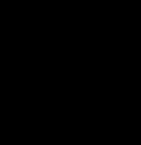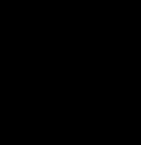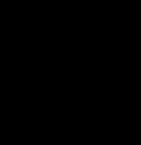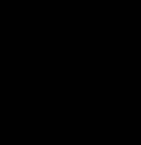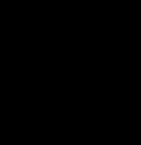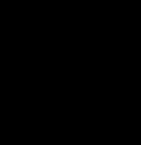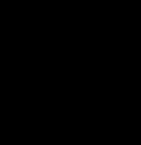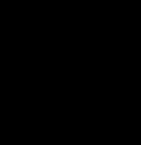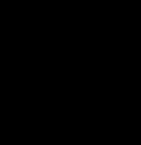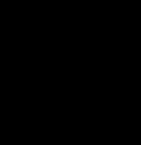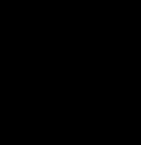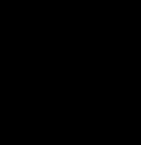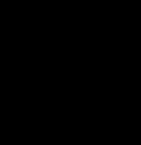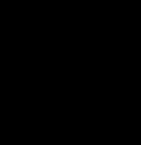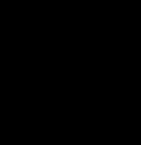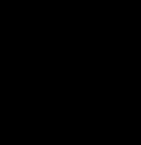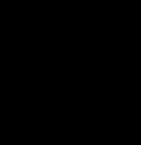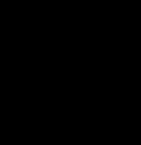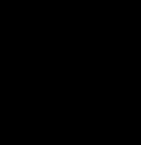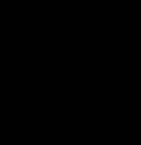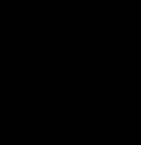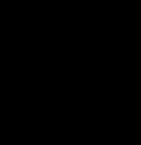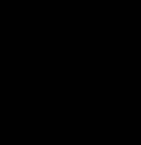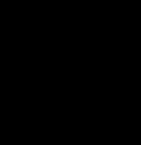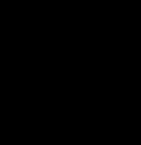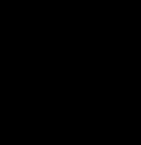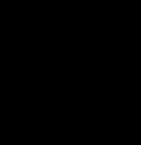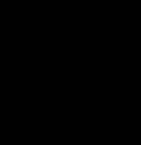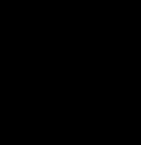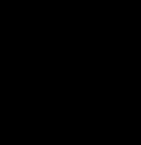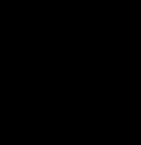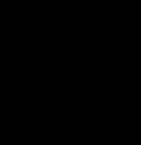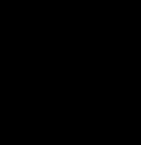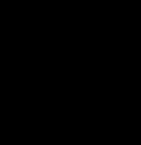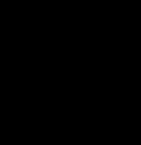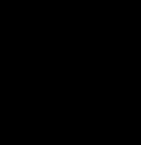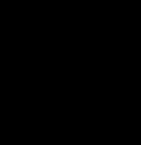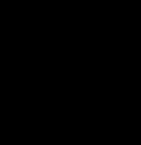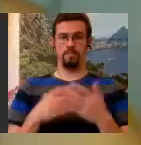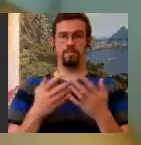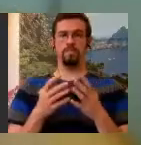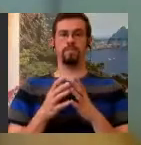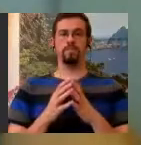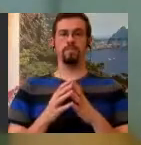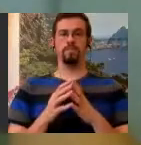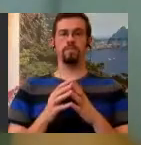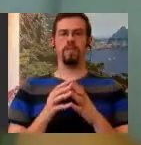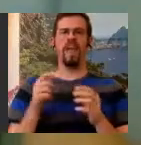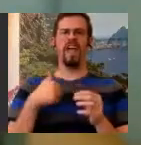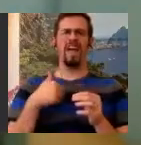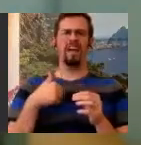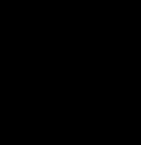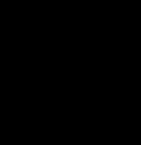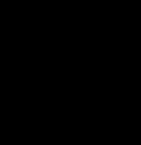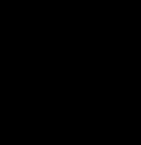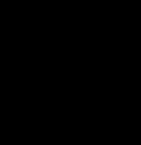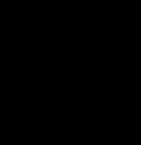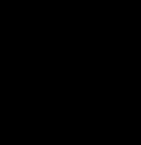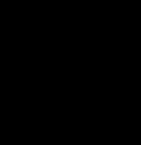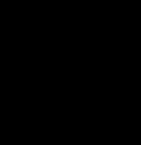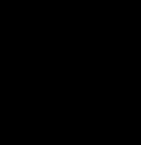I think there is an inversion in slides here. My fault, no problem. Let's go to the next one and then maybe